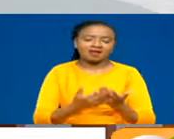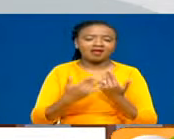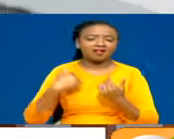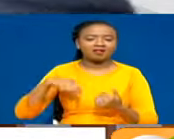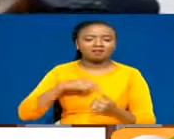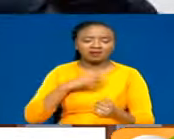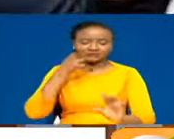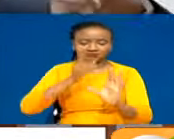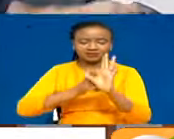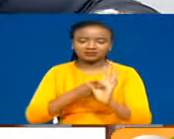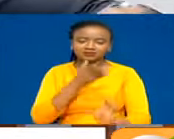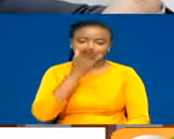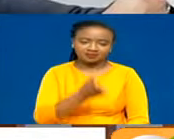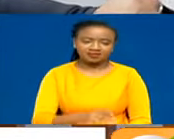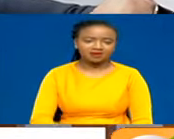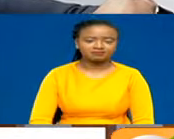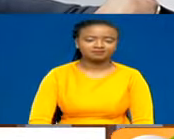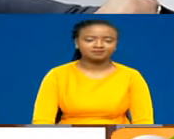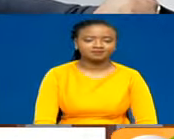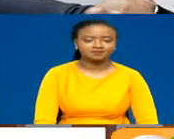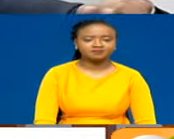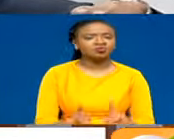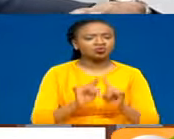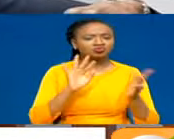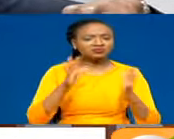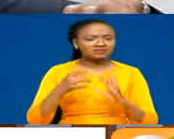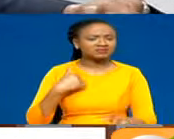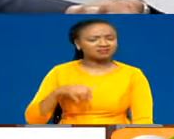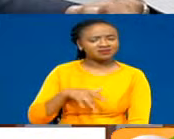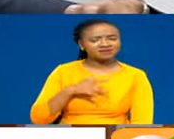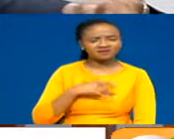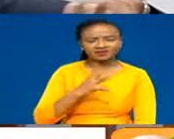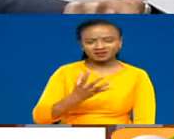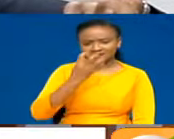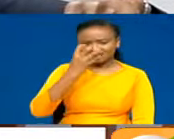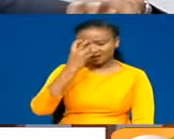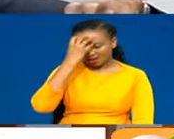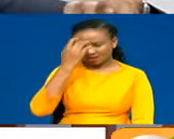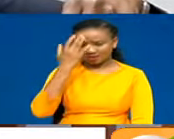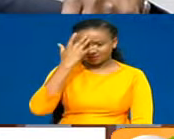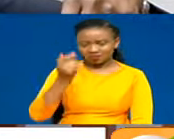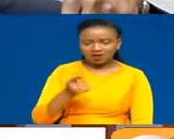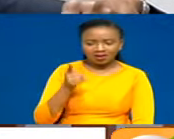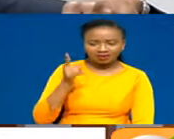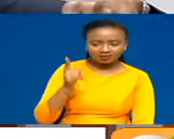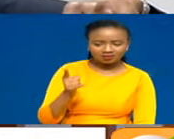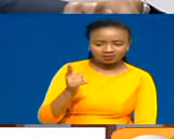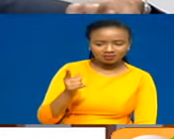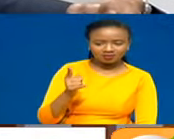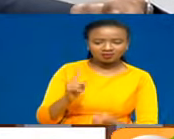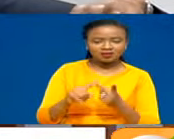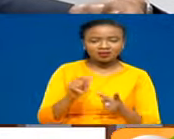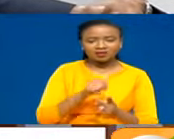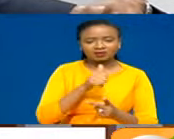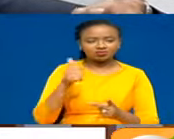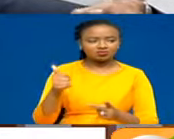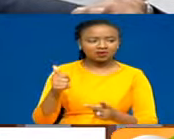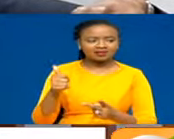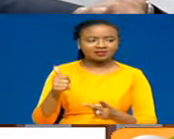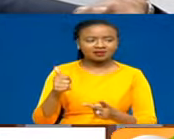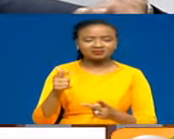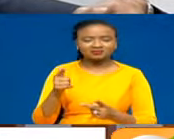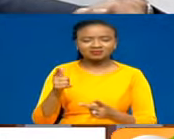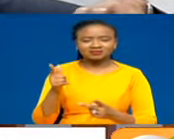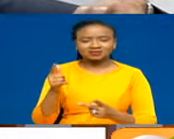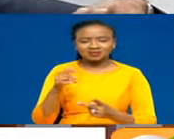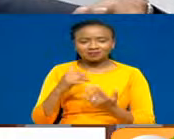time. And sometimes it makes me mad that Akeem Olajuwon and Dikembe Mutombo did not play,